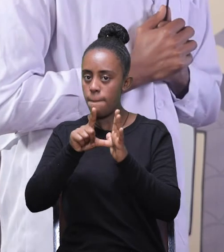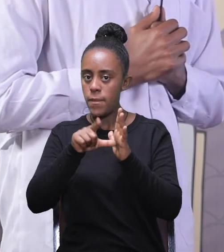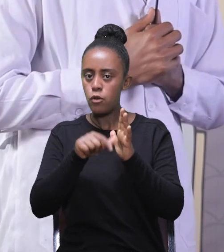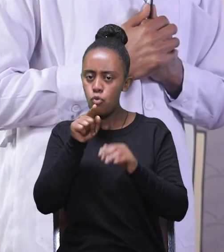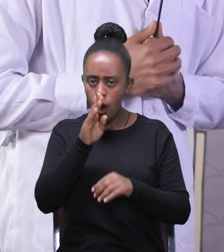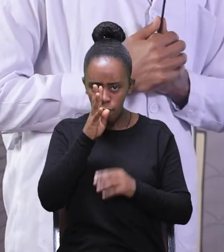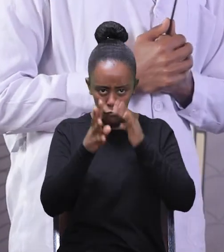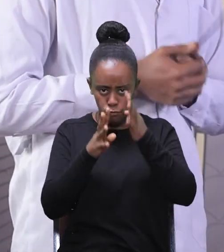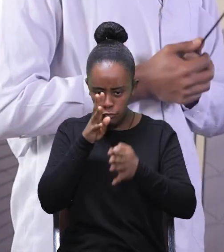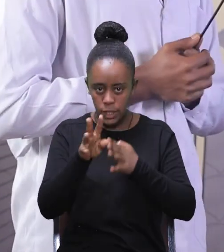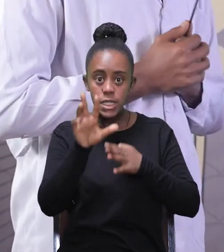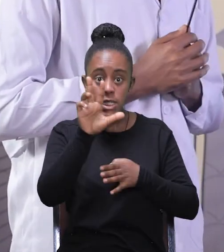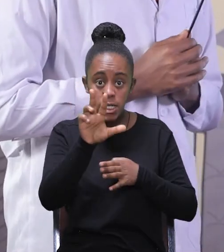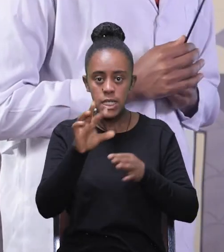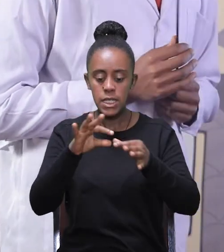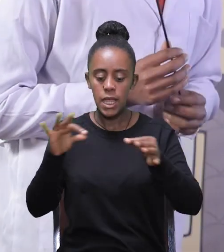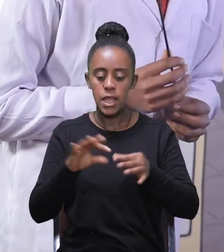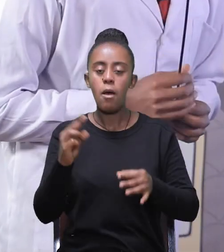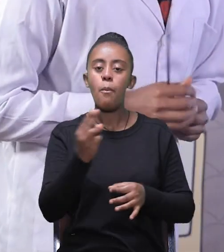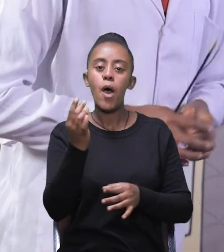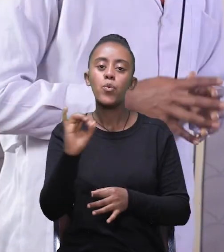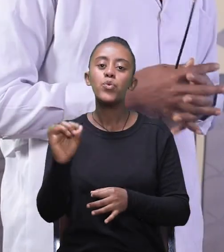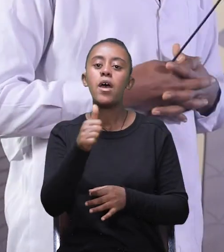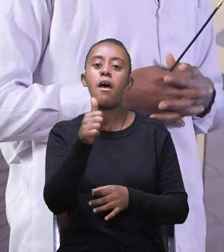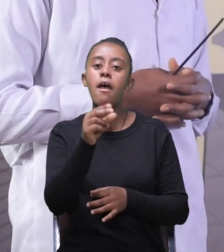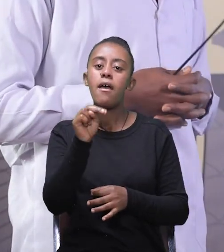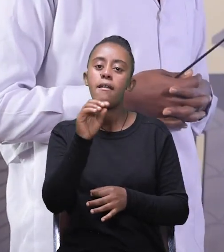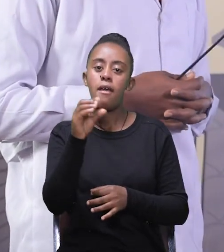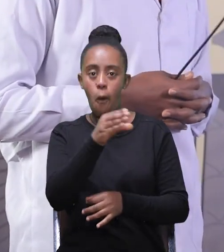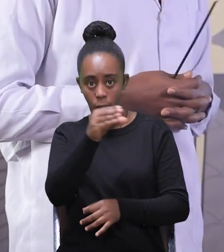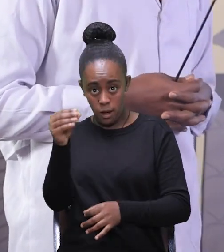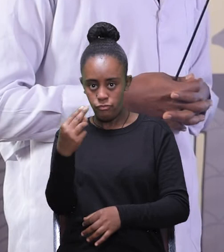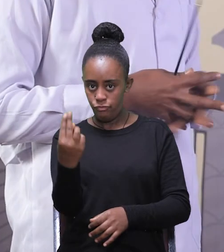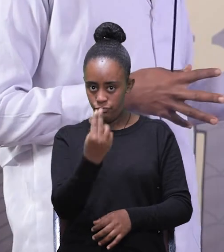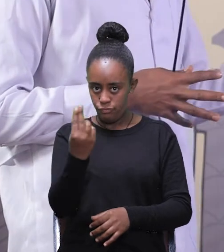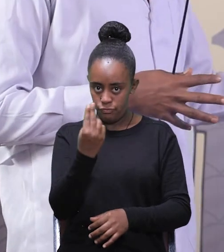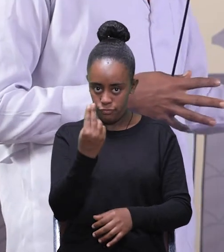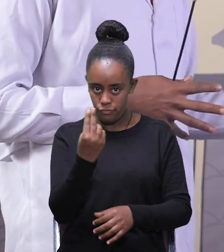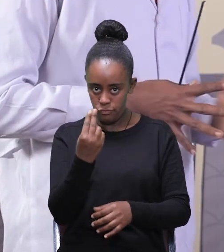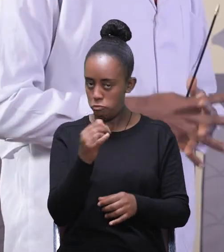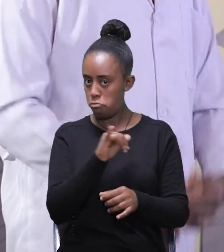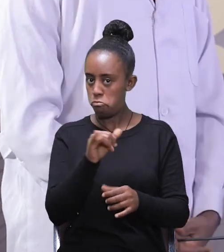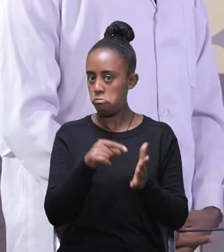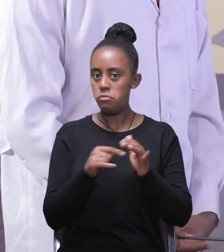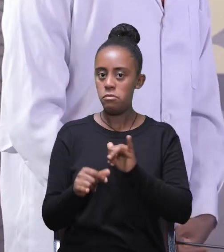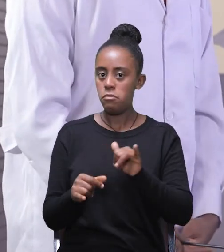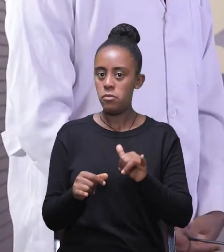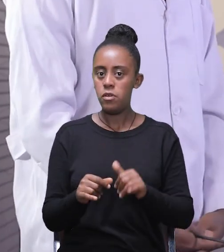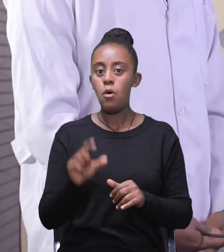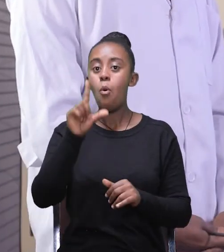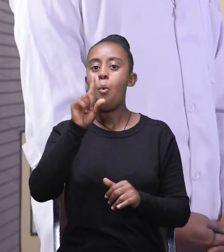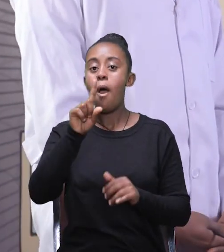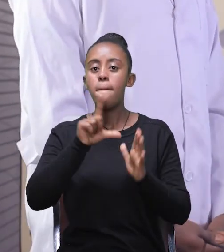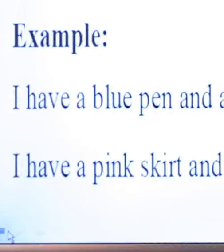create 3 sentences by using the word and. By using the word and. Just like this example. I will give you 1